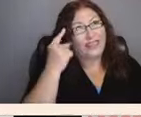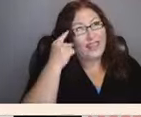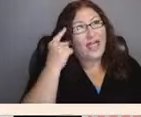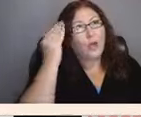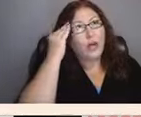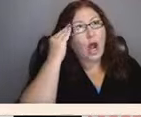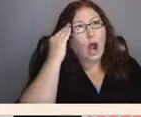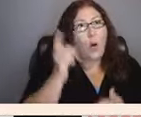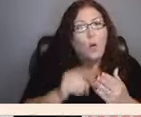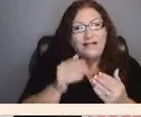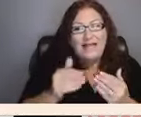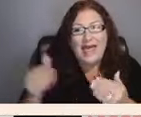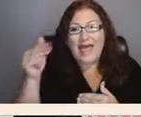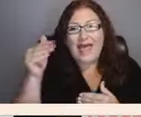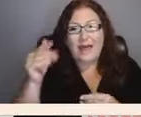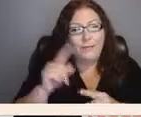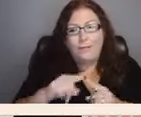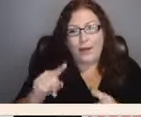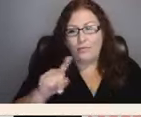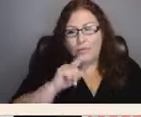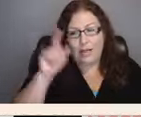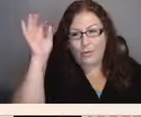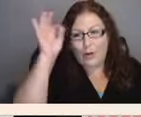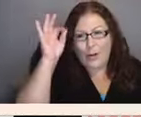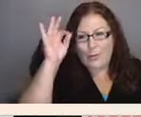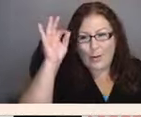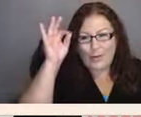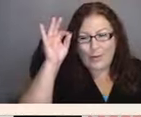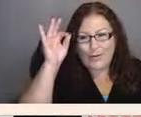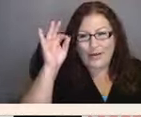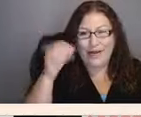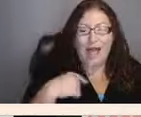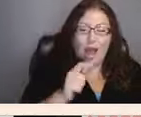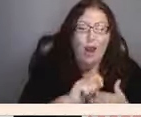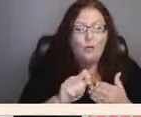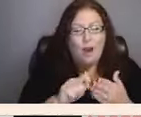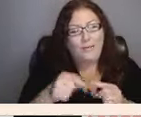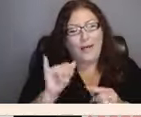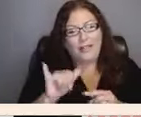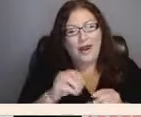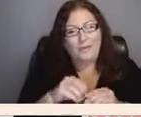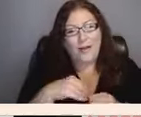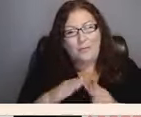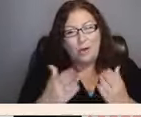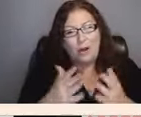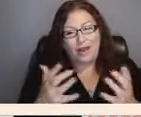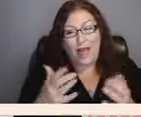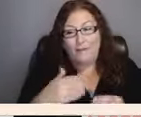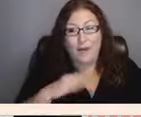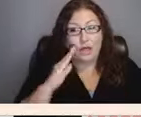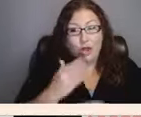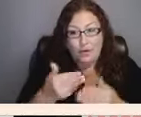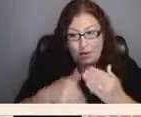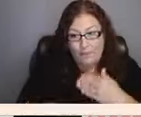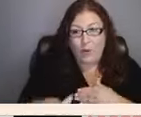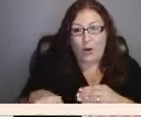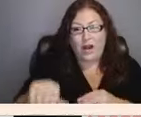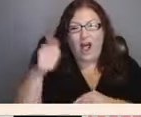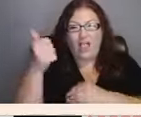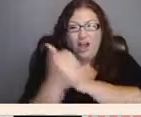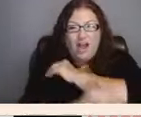we don't have a clue, which is right. I write much about that in my book. My daughter being born overseas in the Dominican Republic